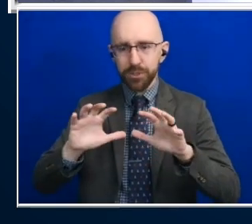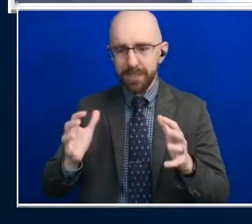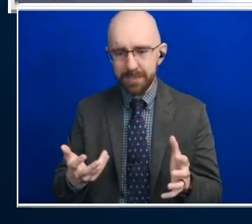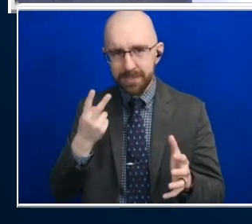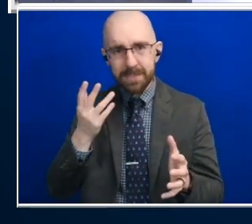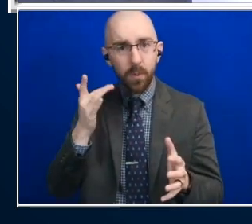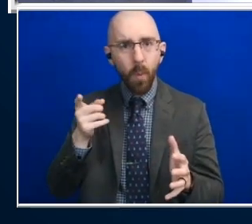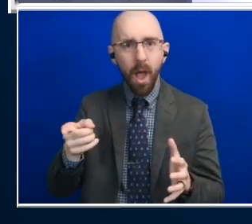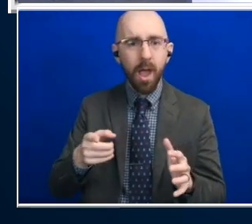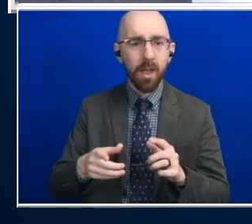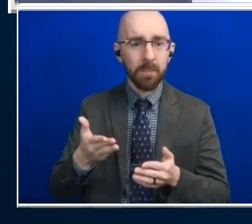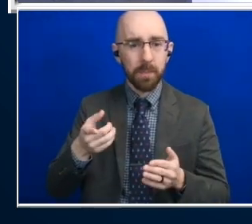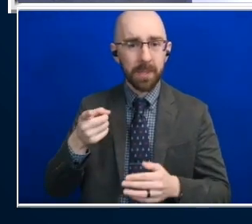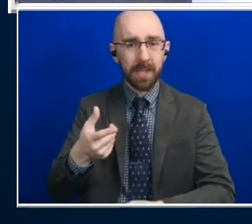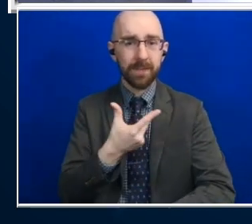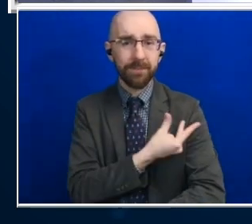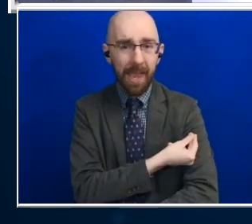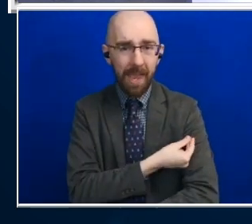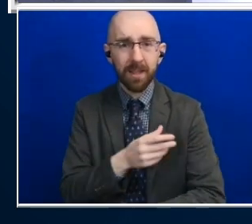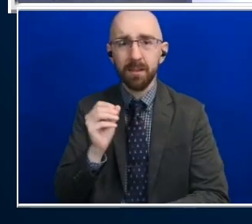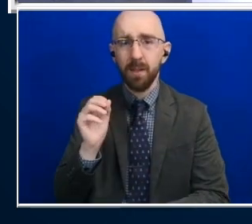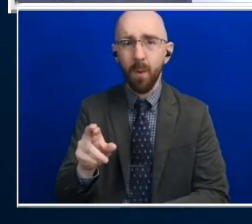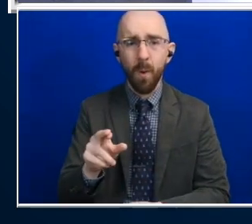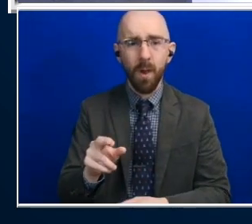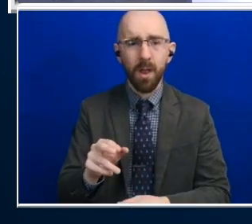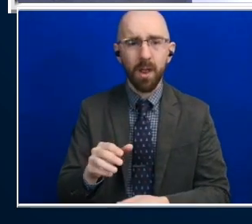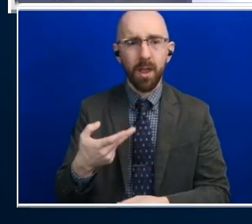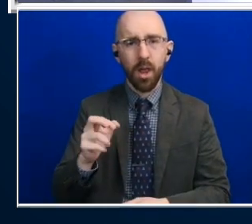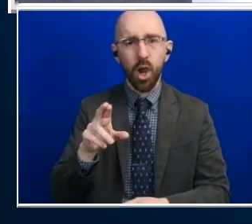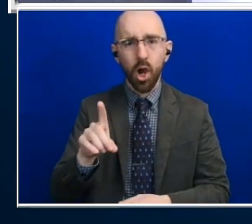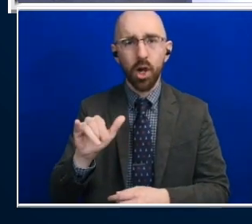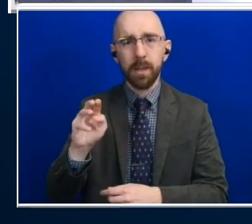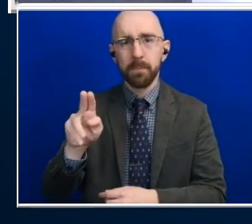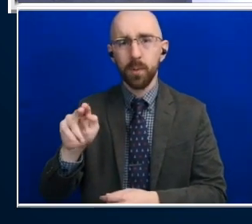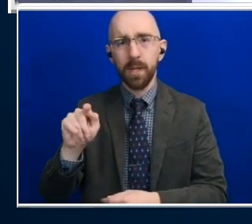been vaccinated or because of herd immunity?